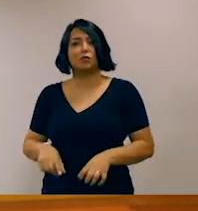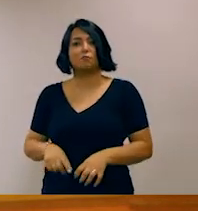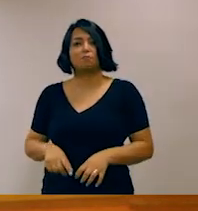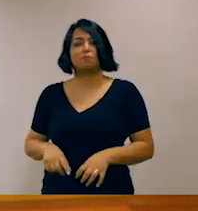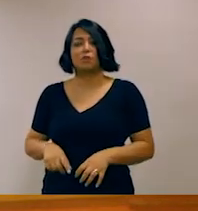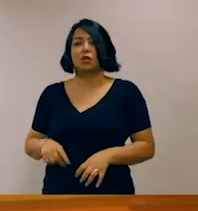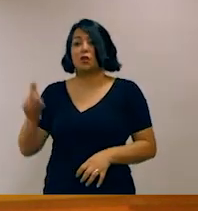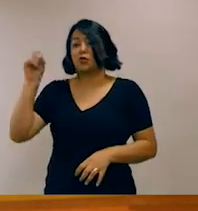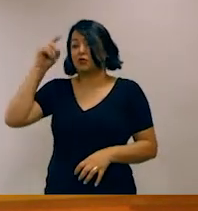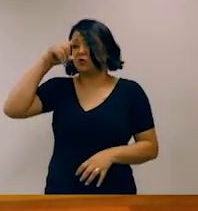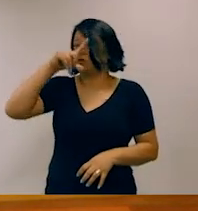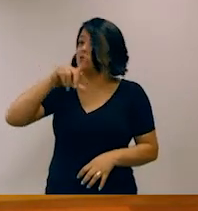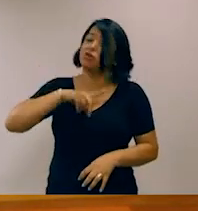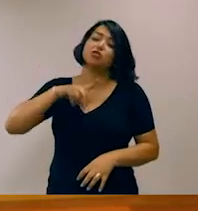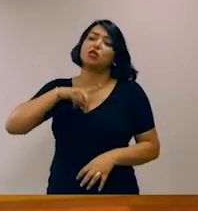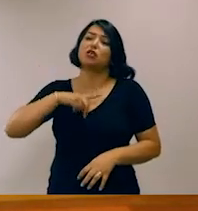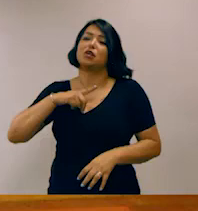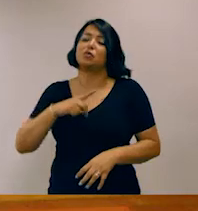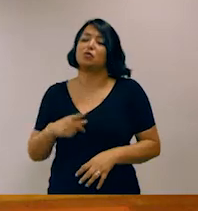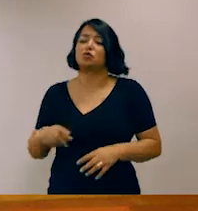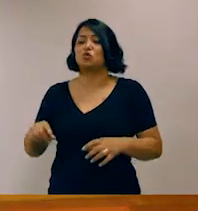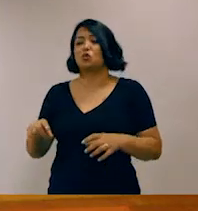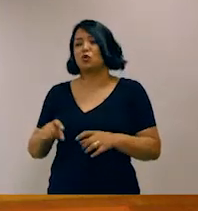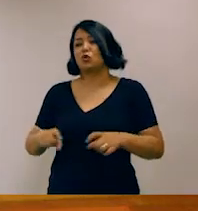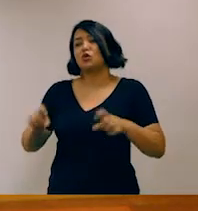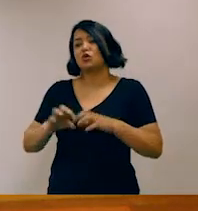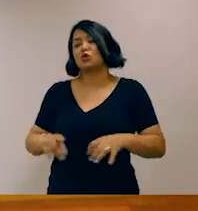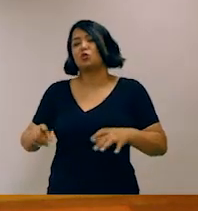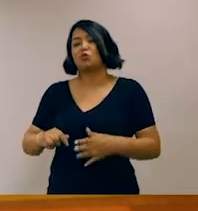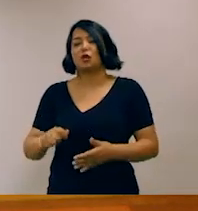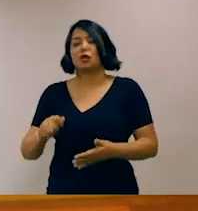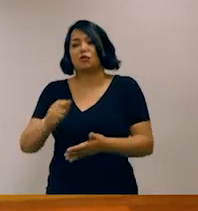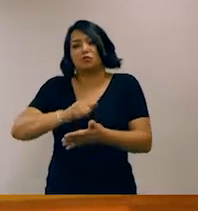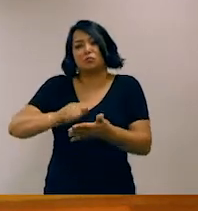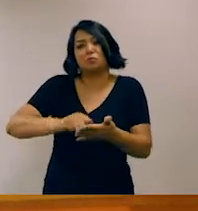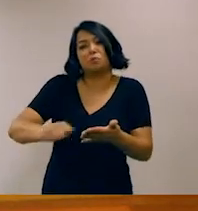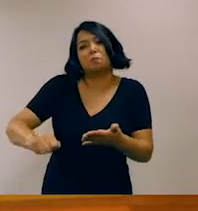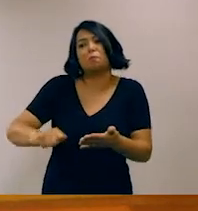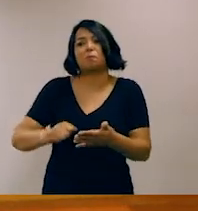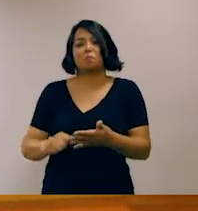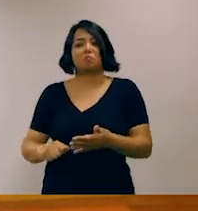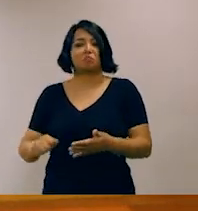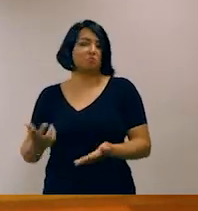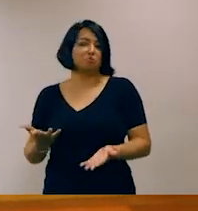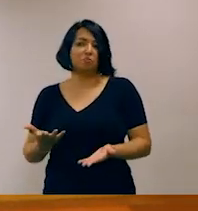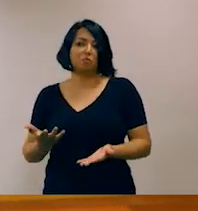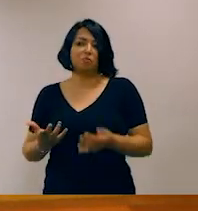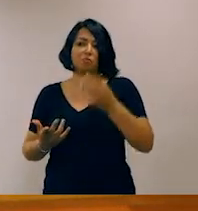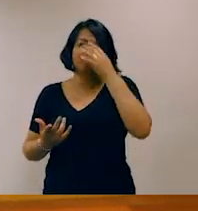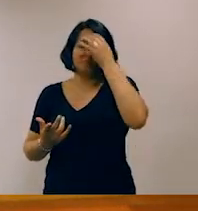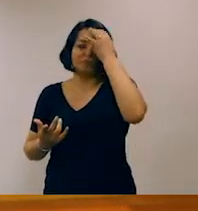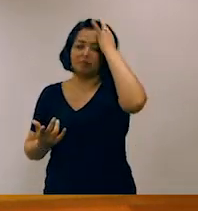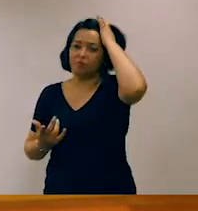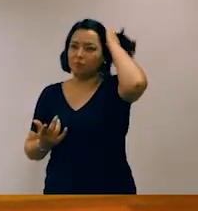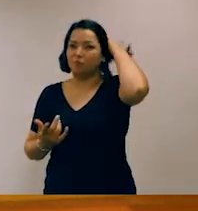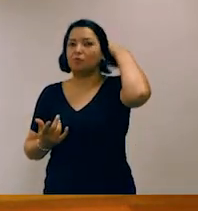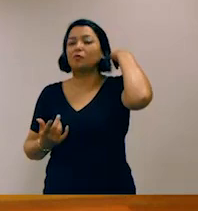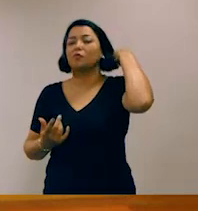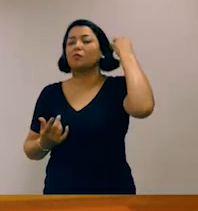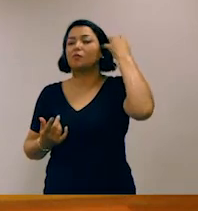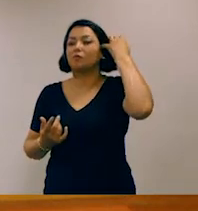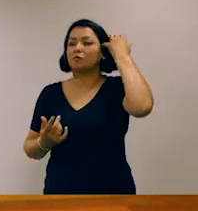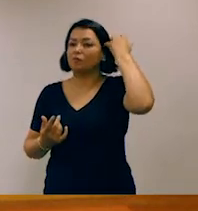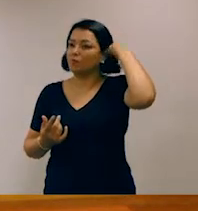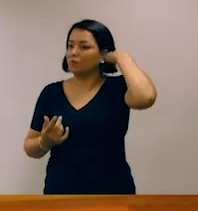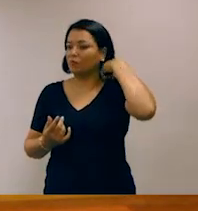we are not even going to have text documents any longer. We're going to have an e-interface. So this is a protocol that the